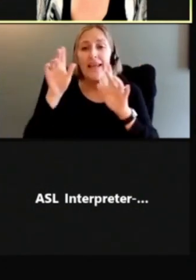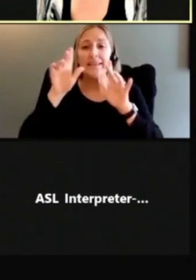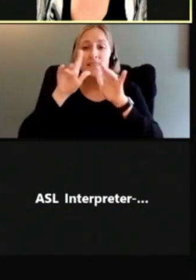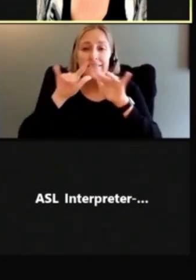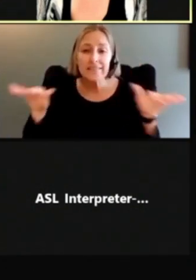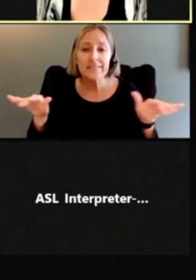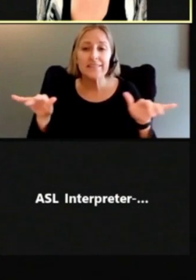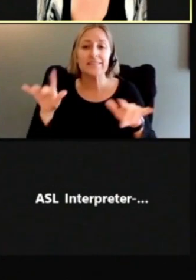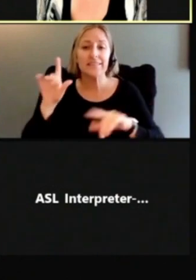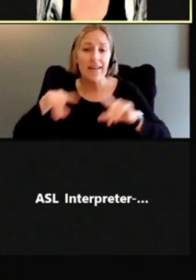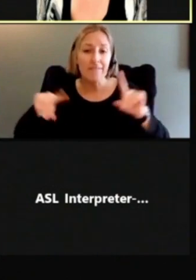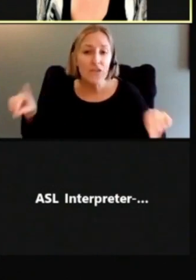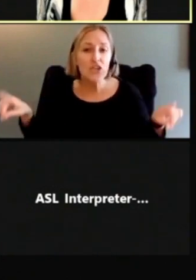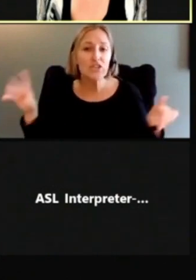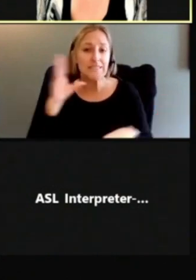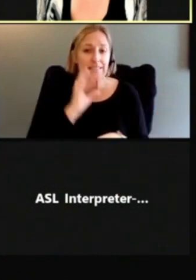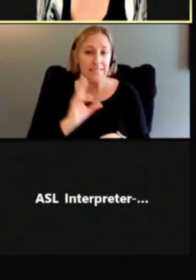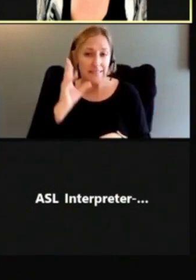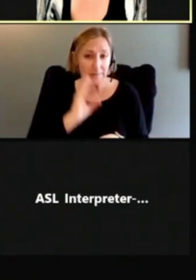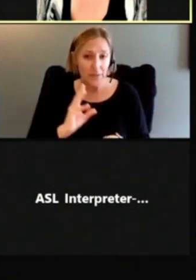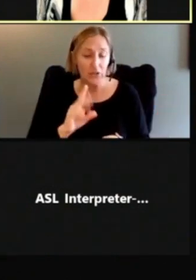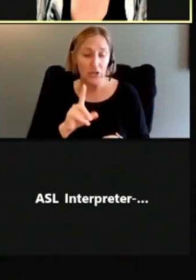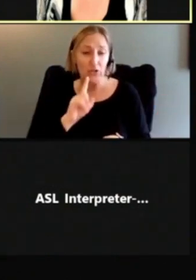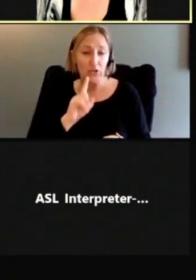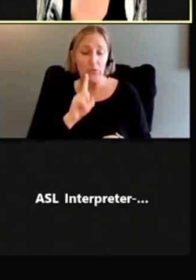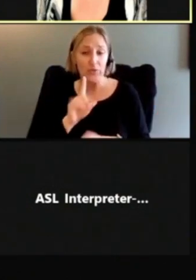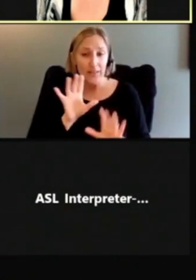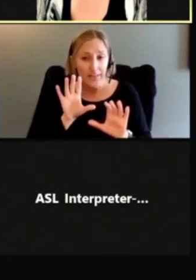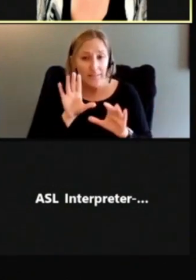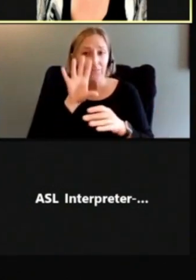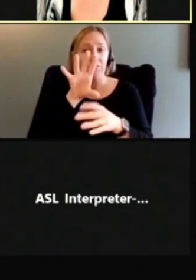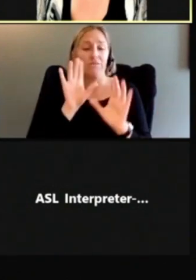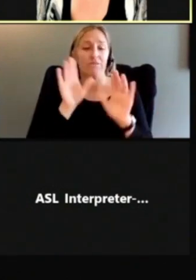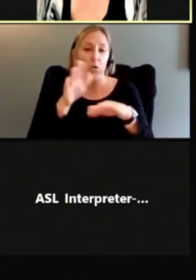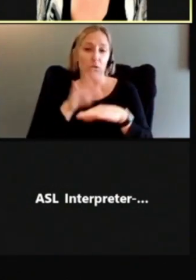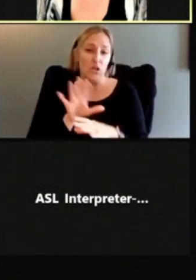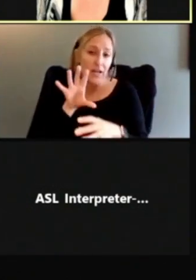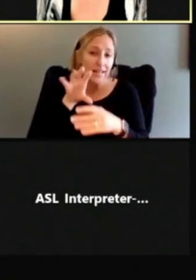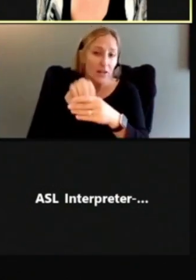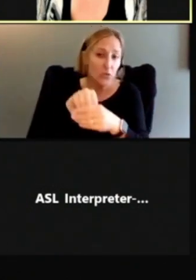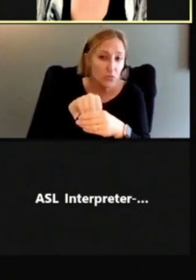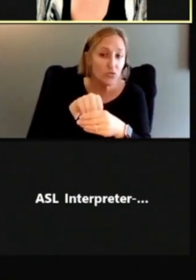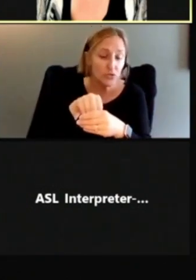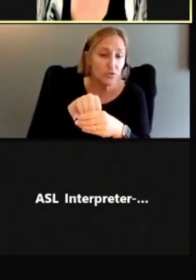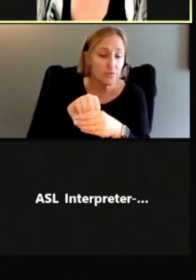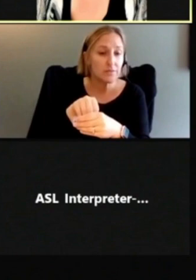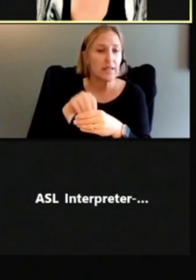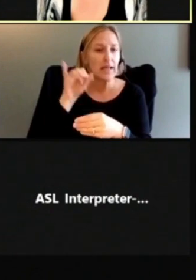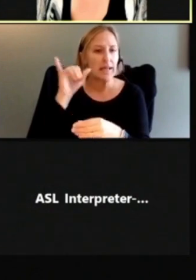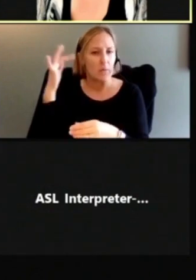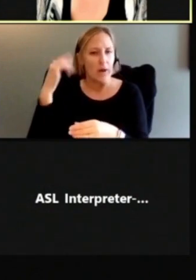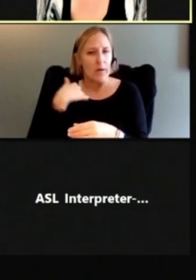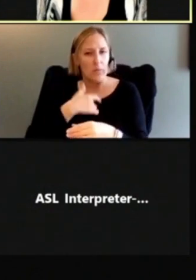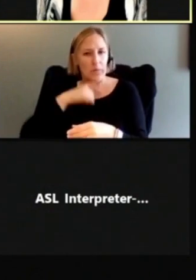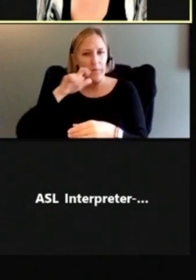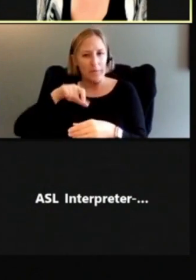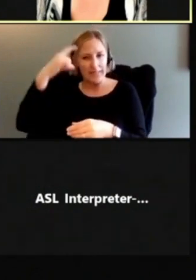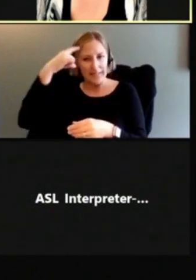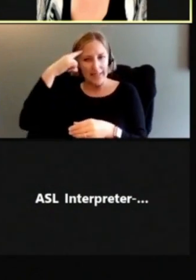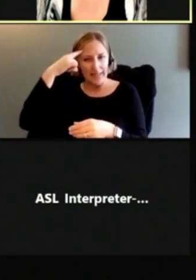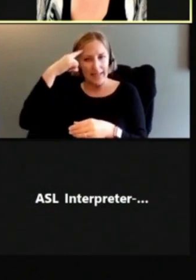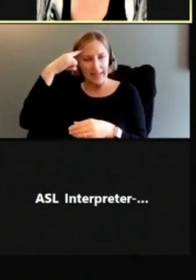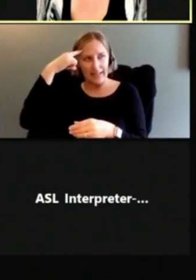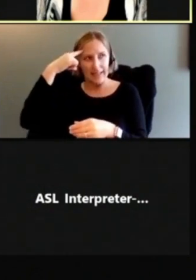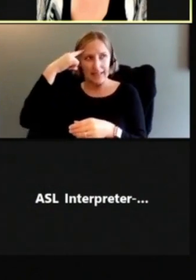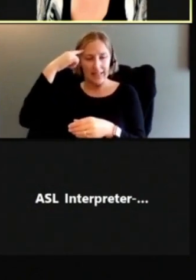experiences. Really focus on that inclusivity. Think that's where you got to think outside